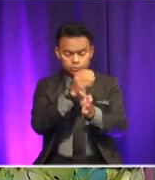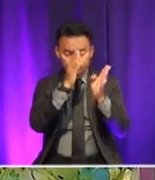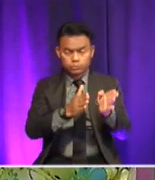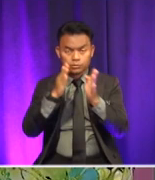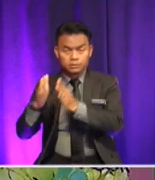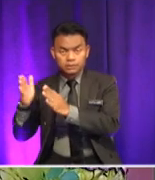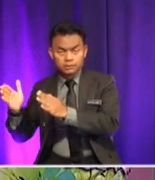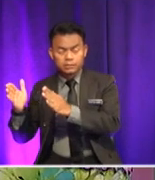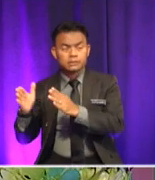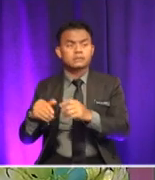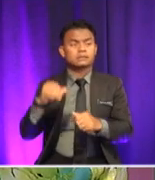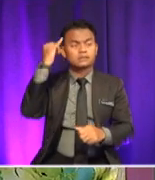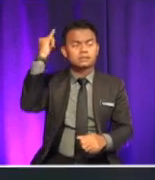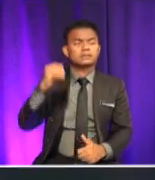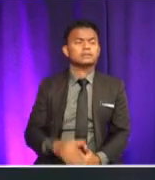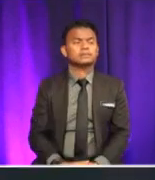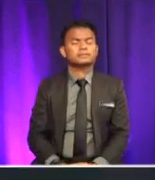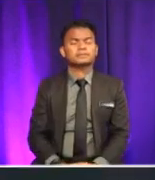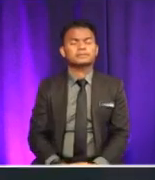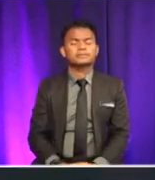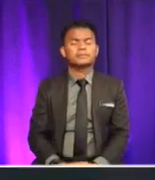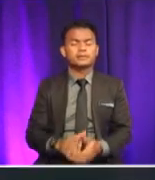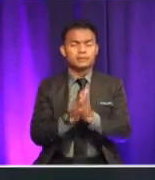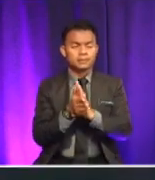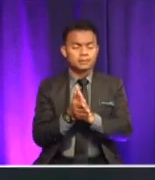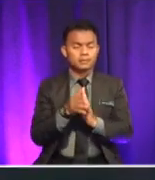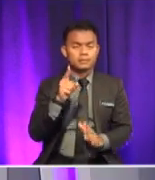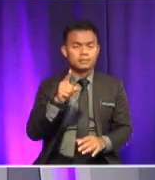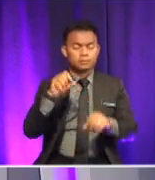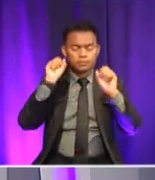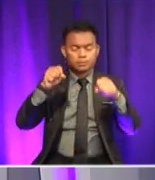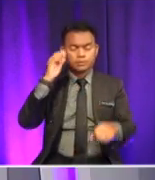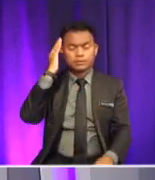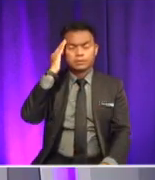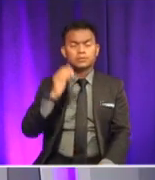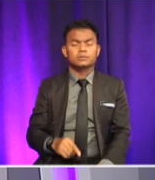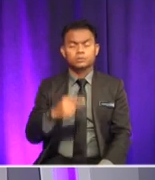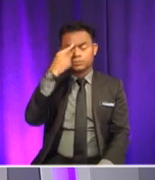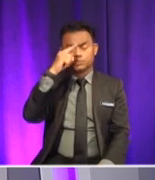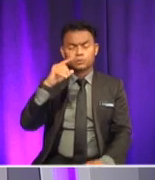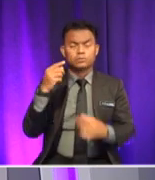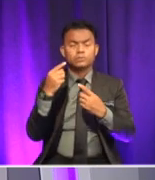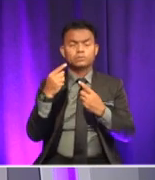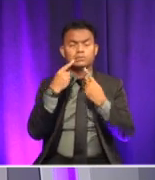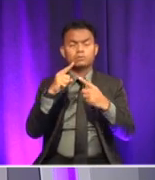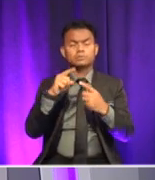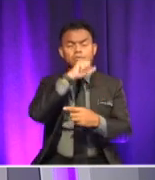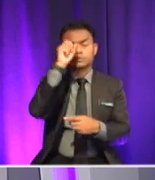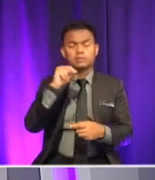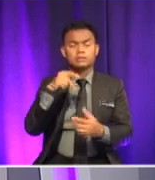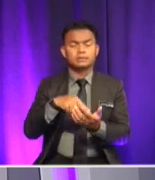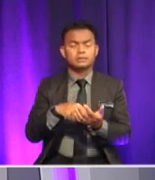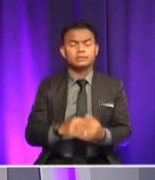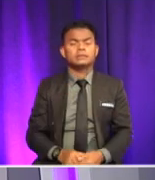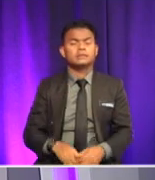from the story. And also, would you say that to answer this question better, to get better marks, it's much